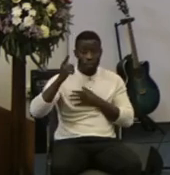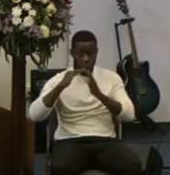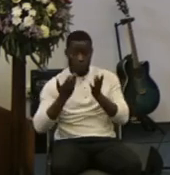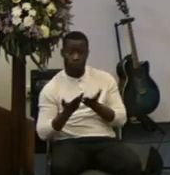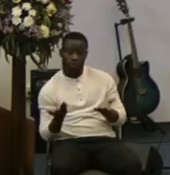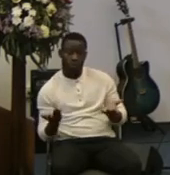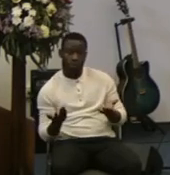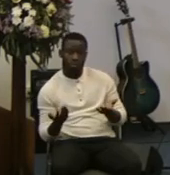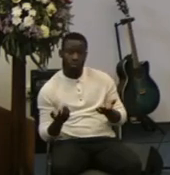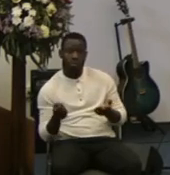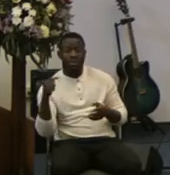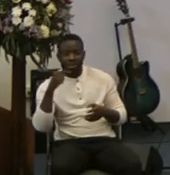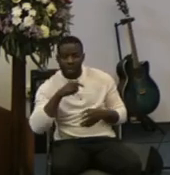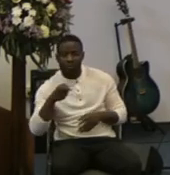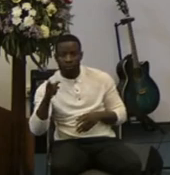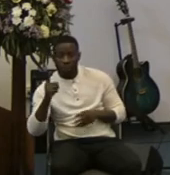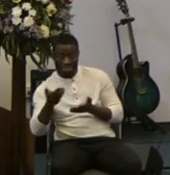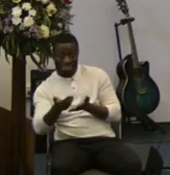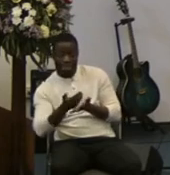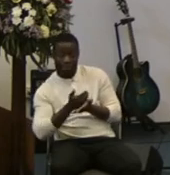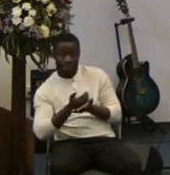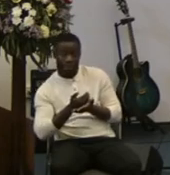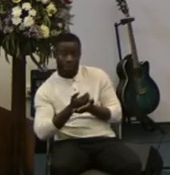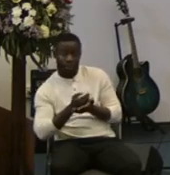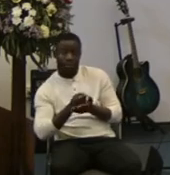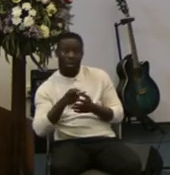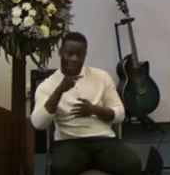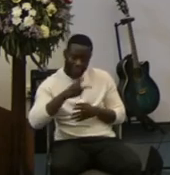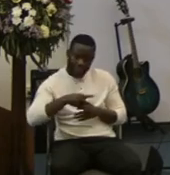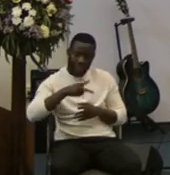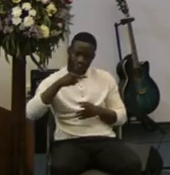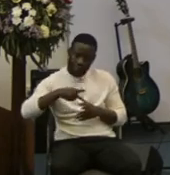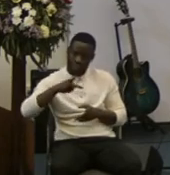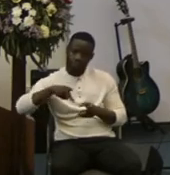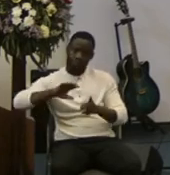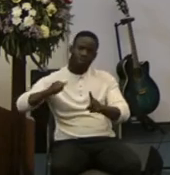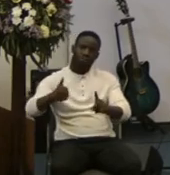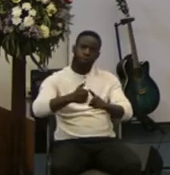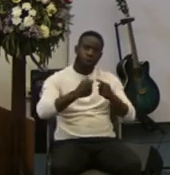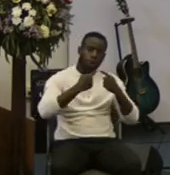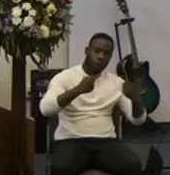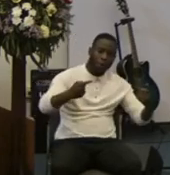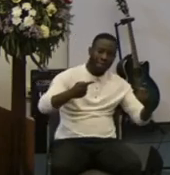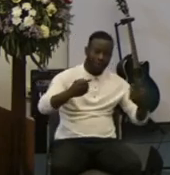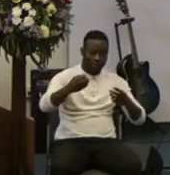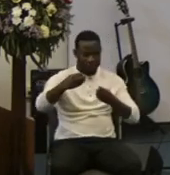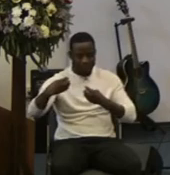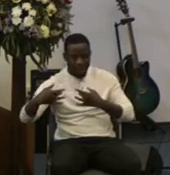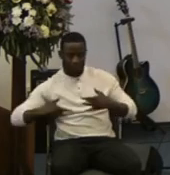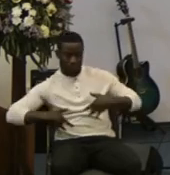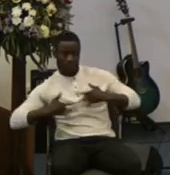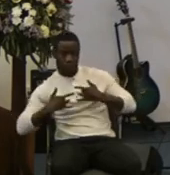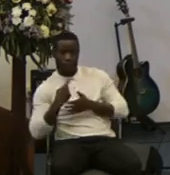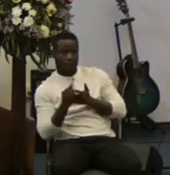acknowledge that Jesus is the Son of God, the Savior of the world. So time and again, we get these comments from Mark